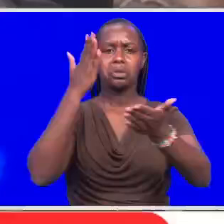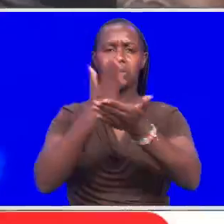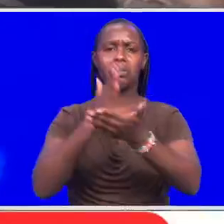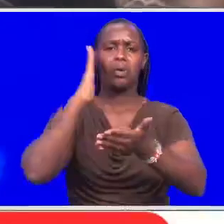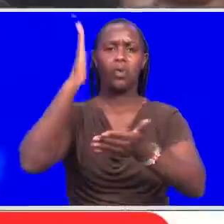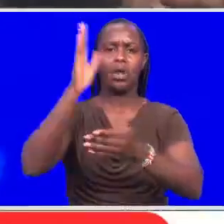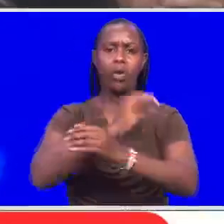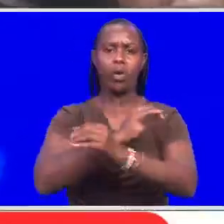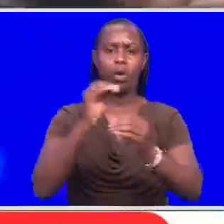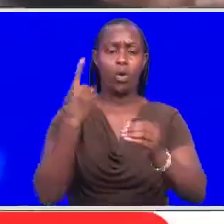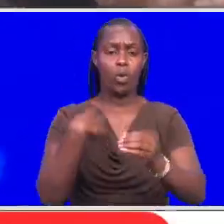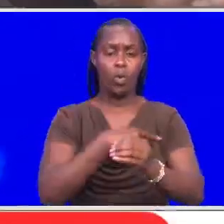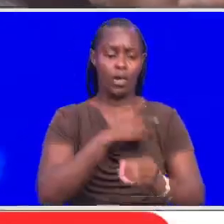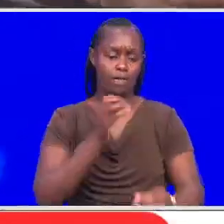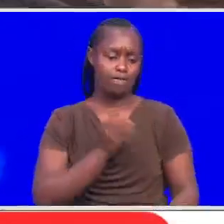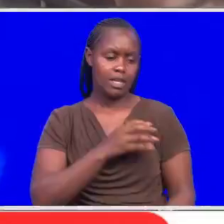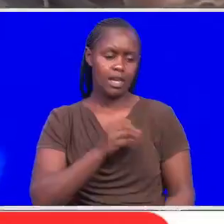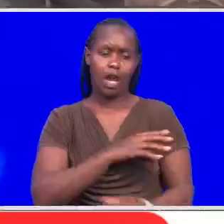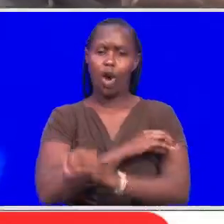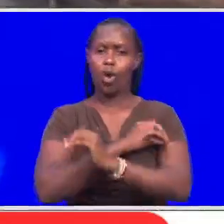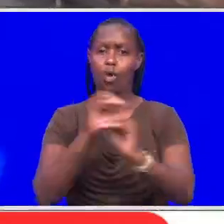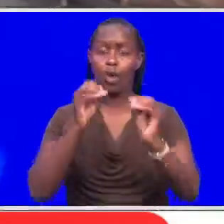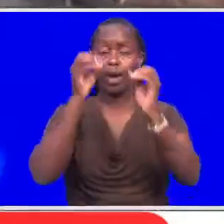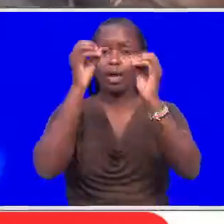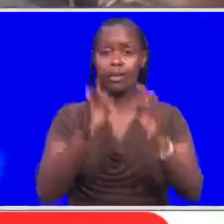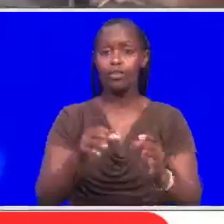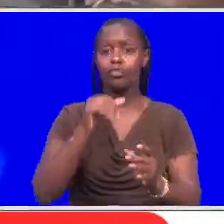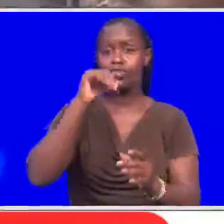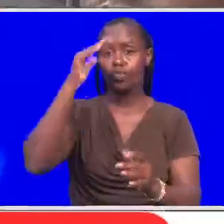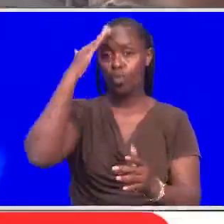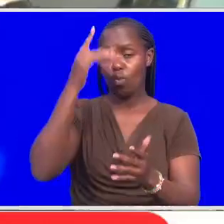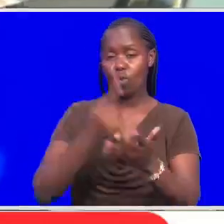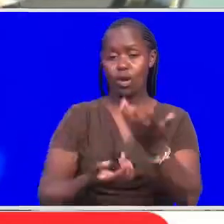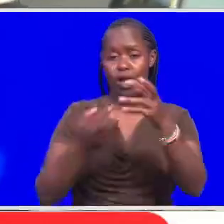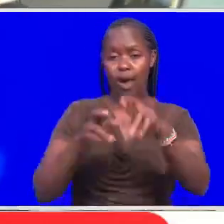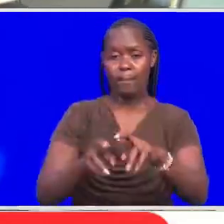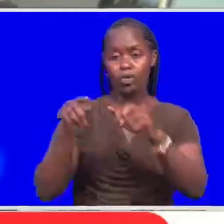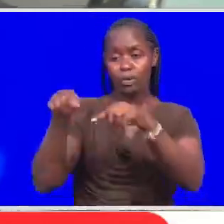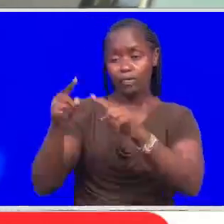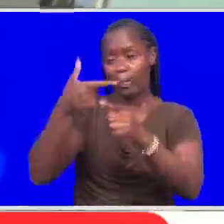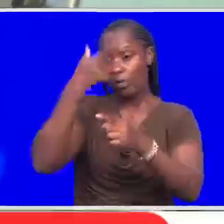going to the streets and telling the president, if you don't wake up right now, I don't know when you'll wake up, because we have decided.